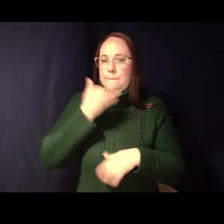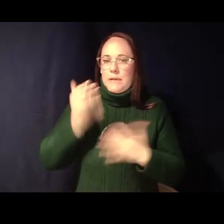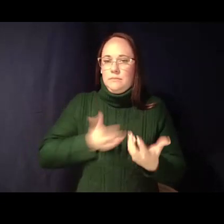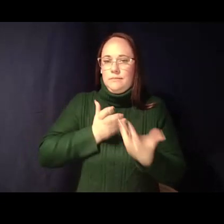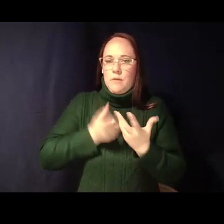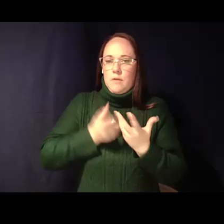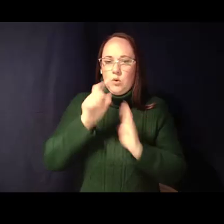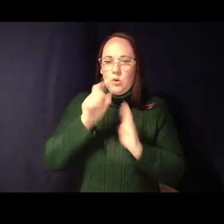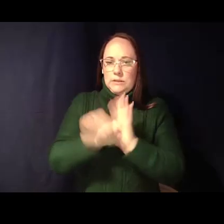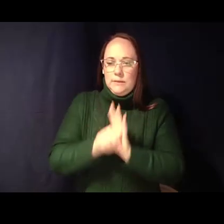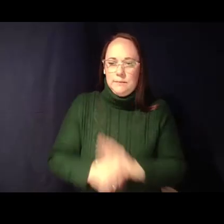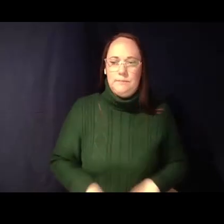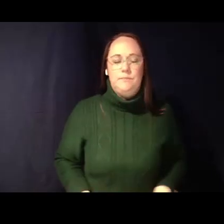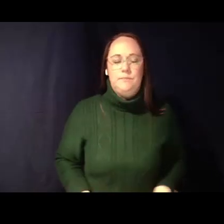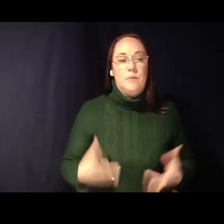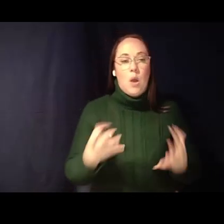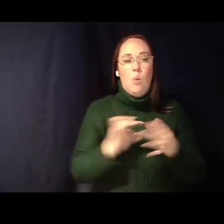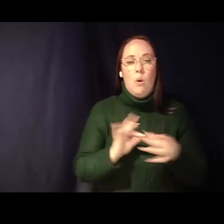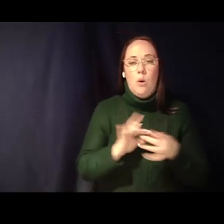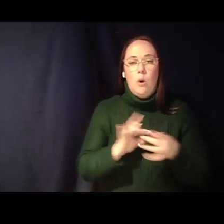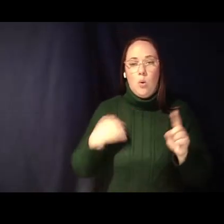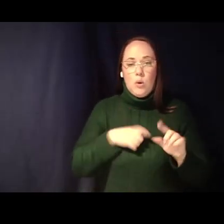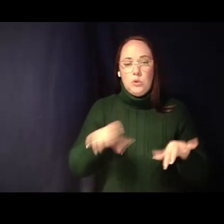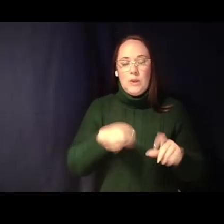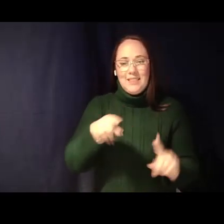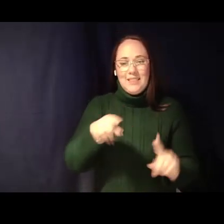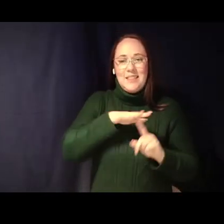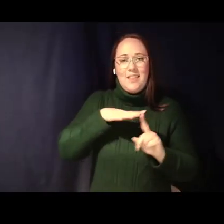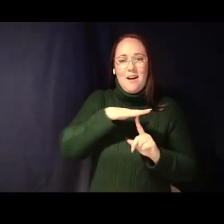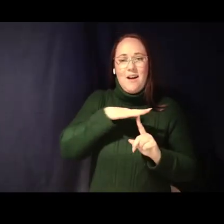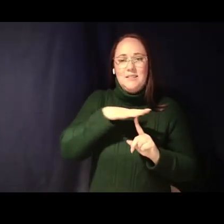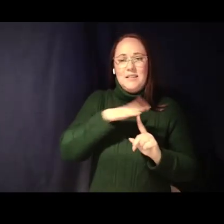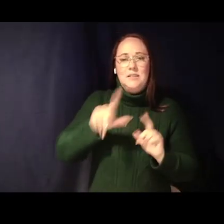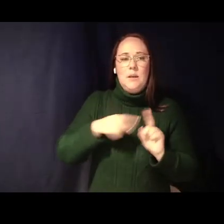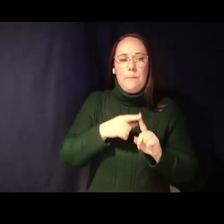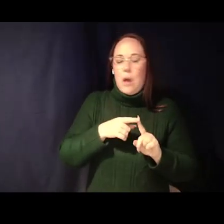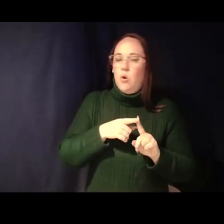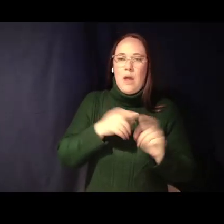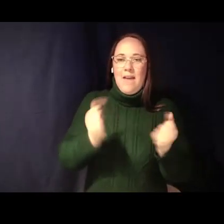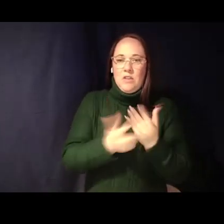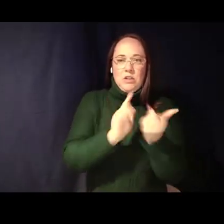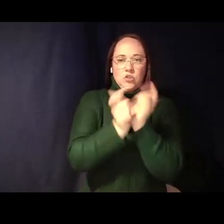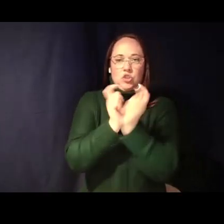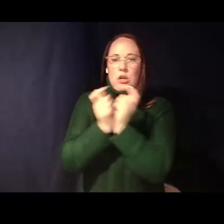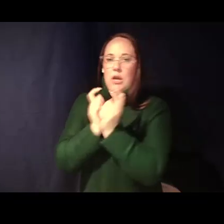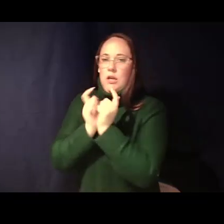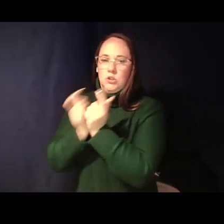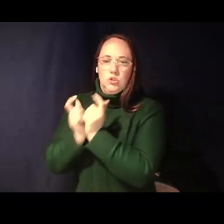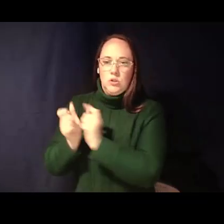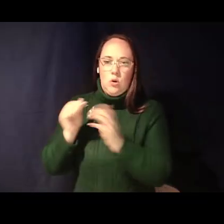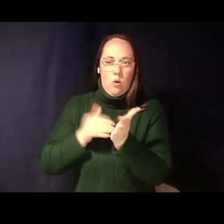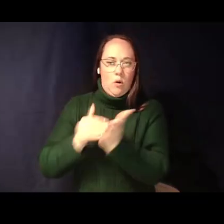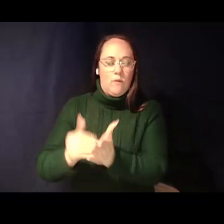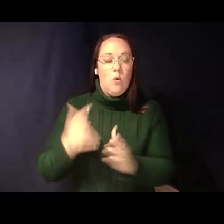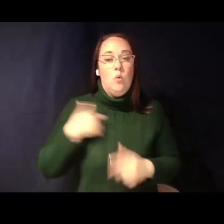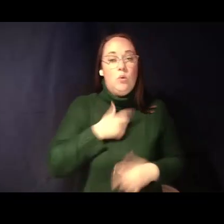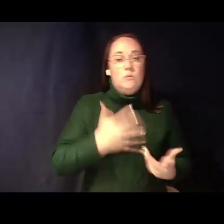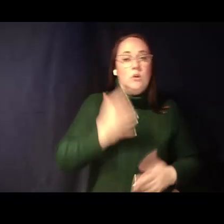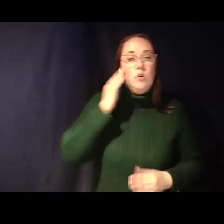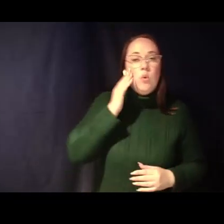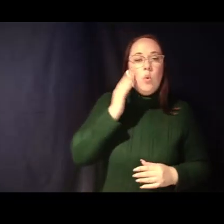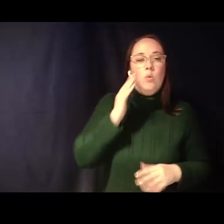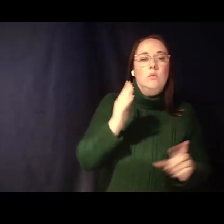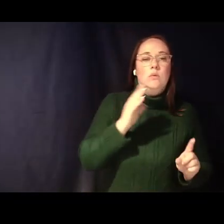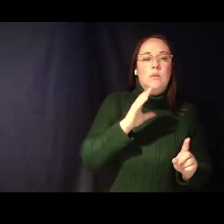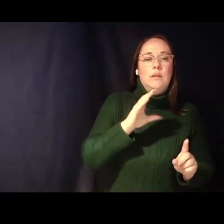I want to acknowledge that we're doing this in the context of a moving target. We know that the governor and the Department of Healthcare Policy and